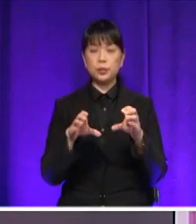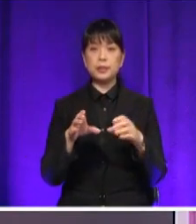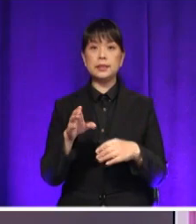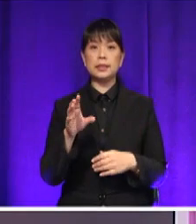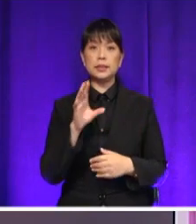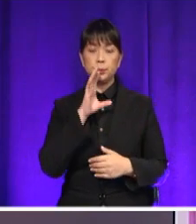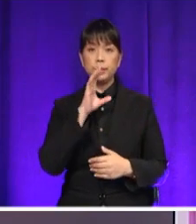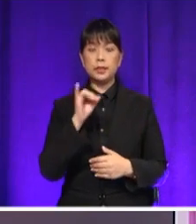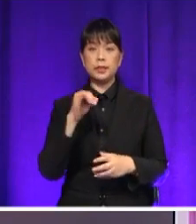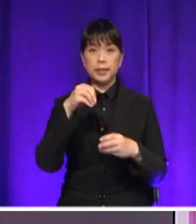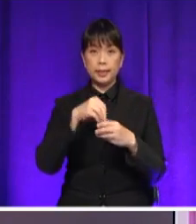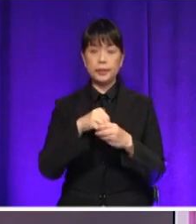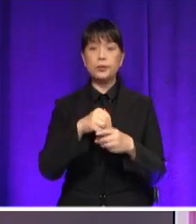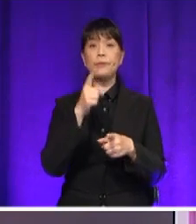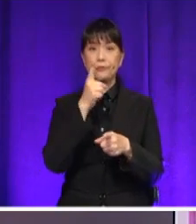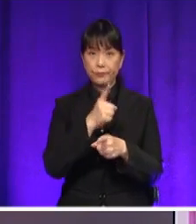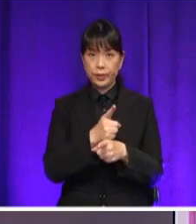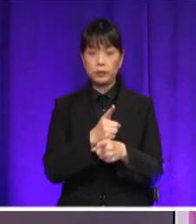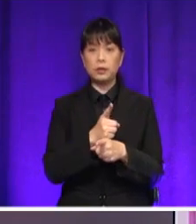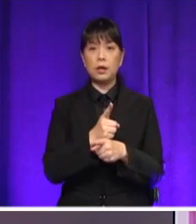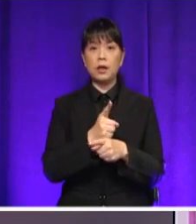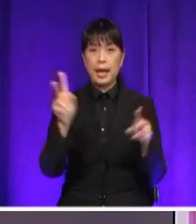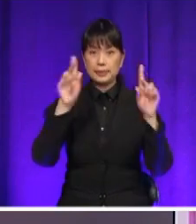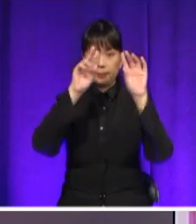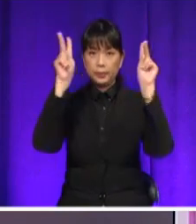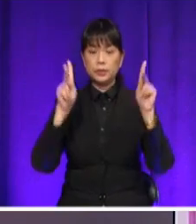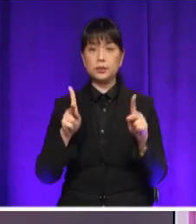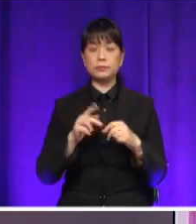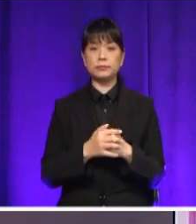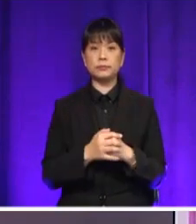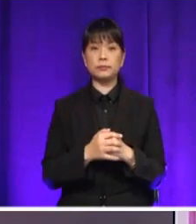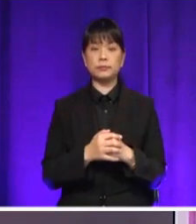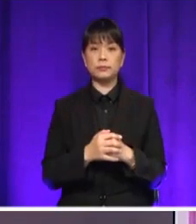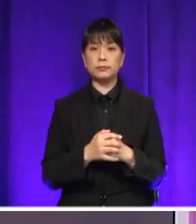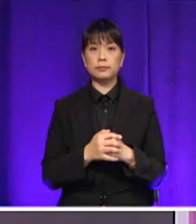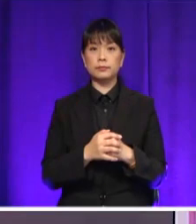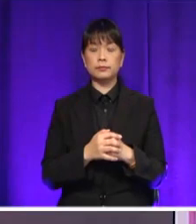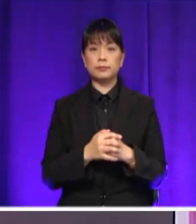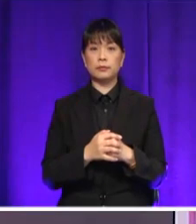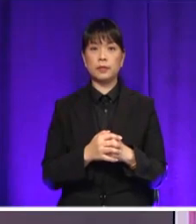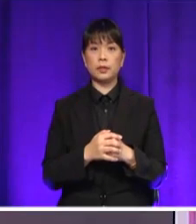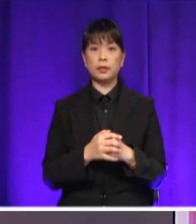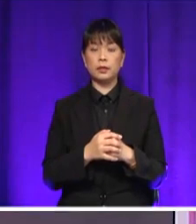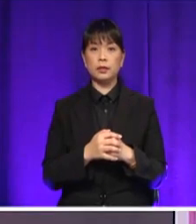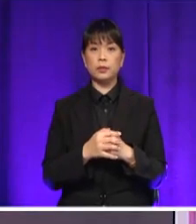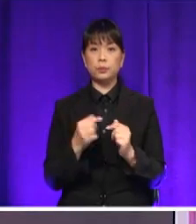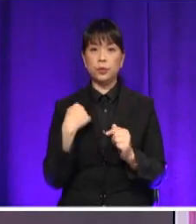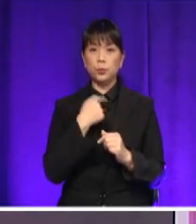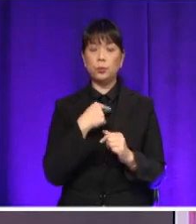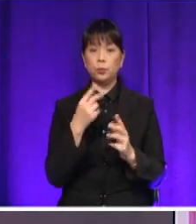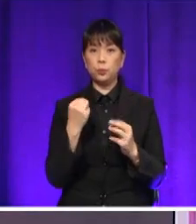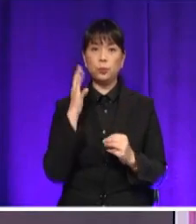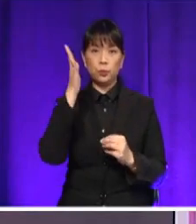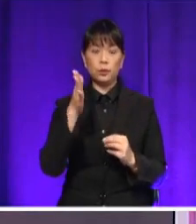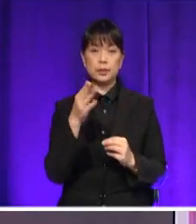is going to be conducted. But the part that we are going to watch is towards the end where the pupils are